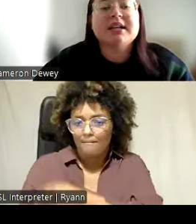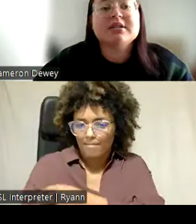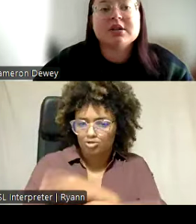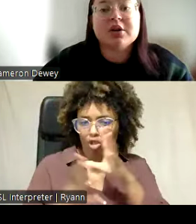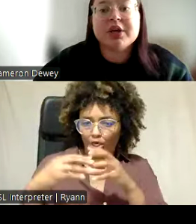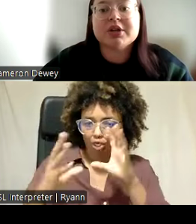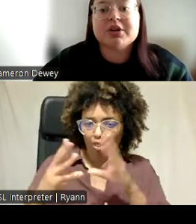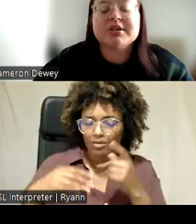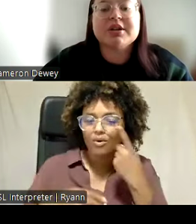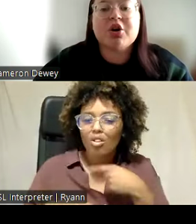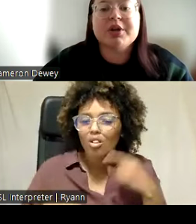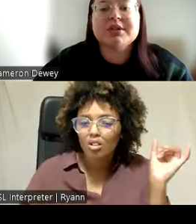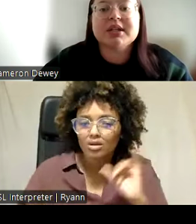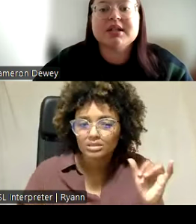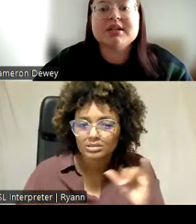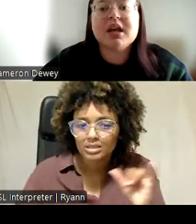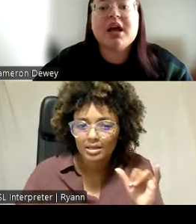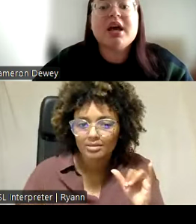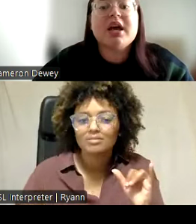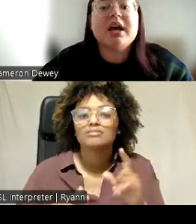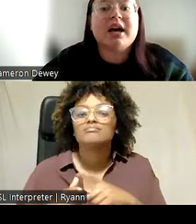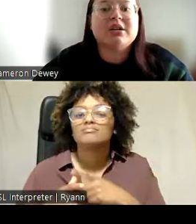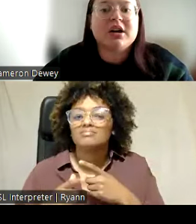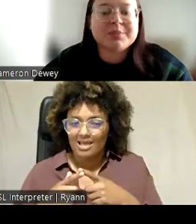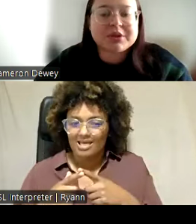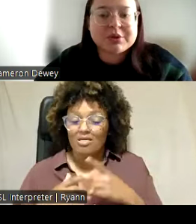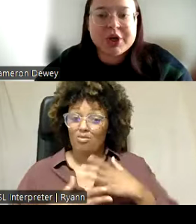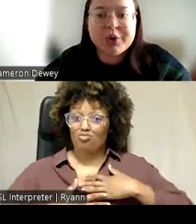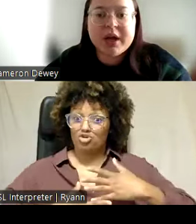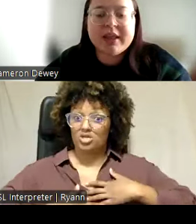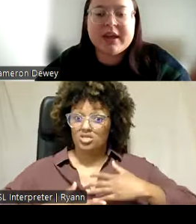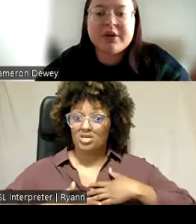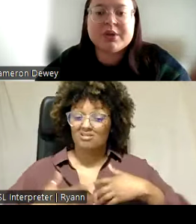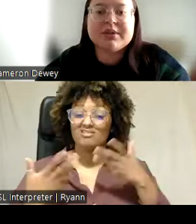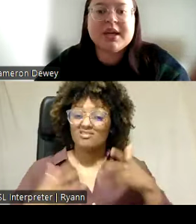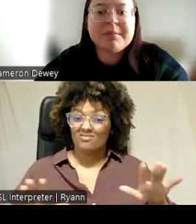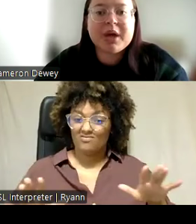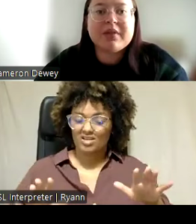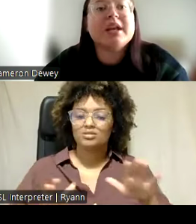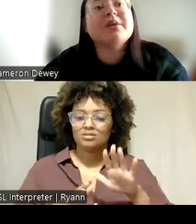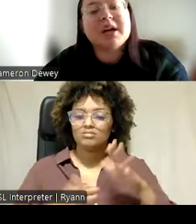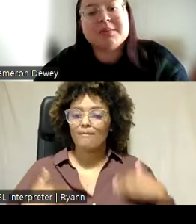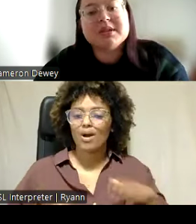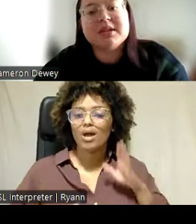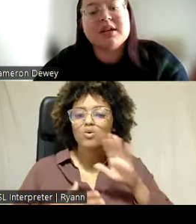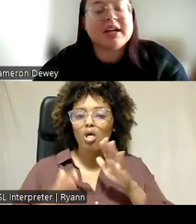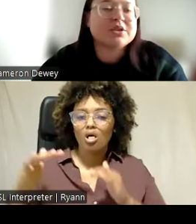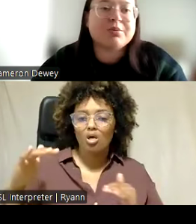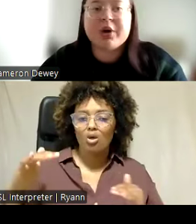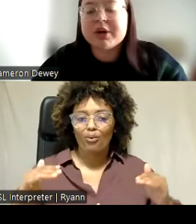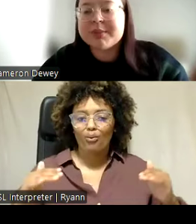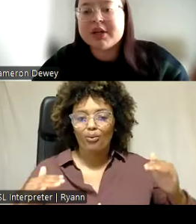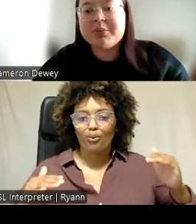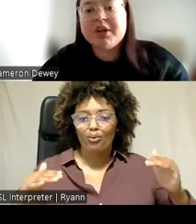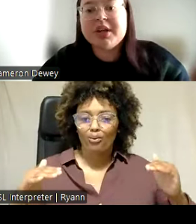watch it as it slowly returns to homeostasis. It had lost muscle tone and then it was limp and then it gets